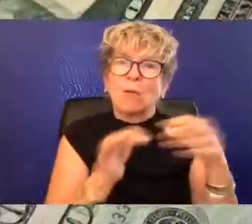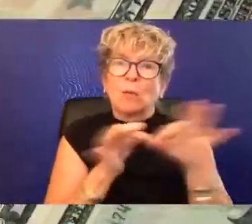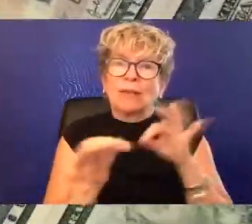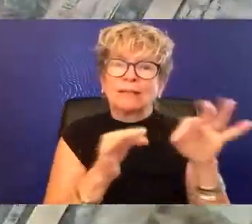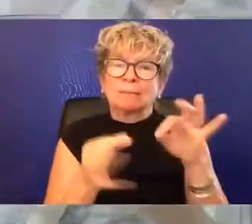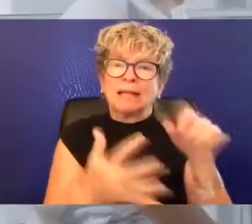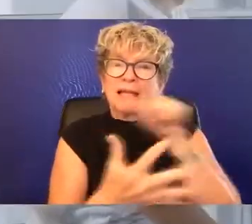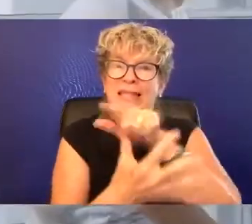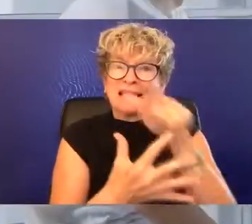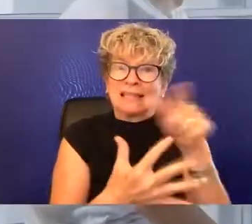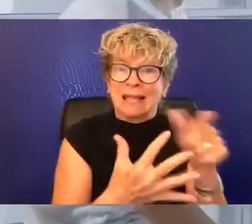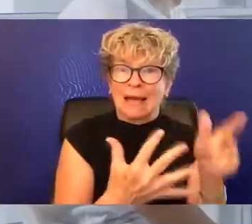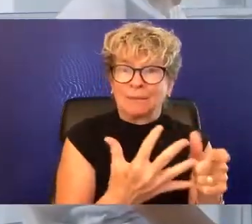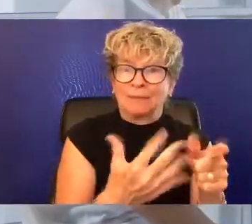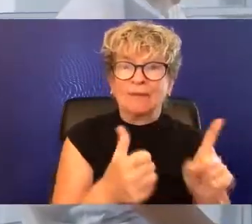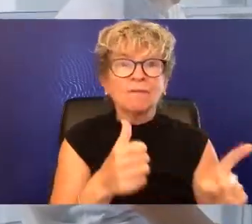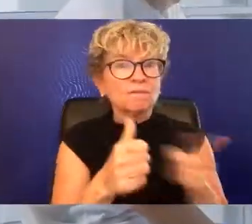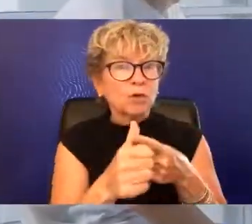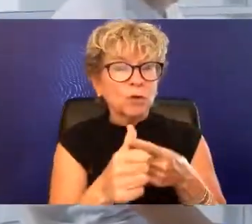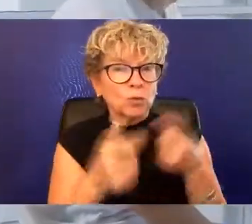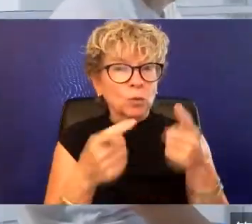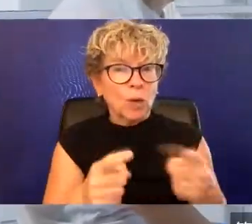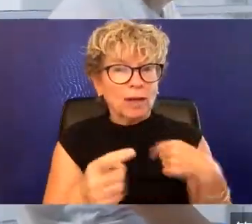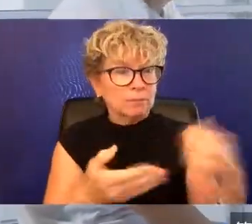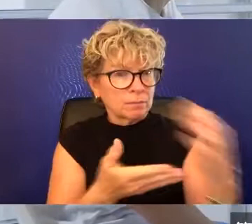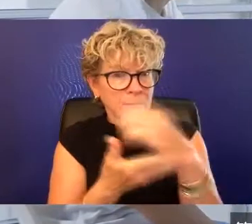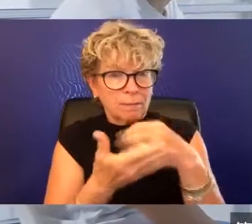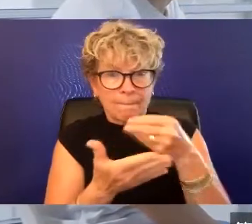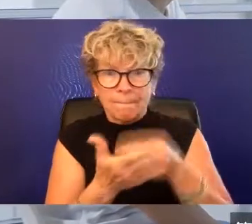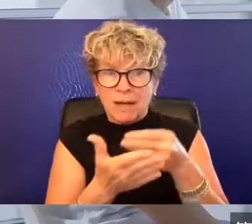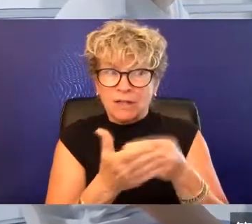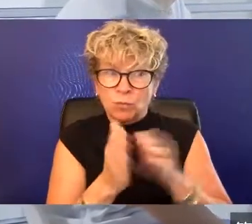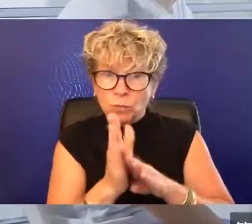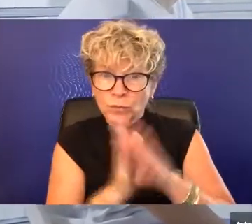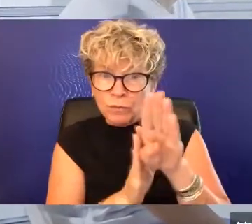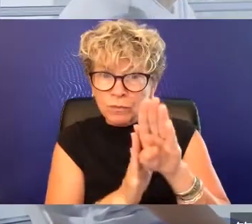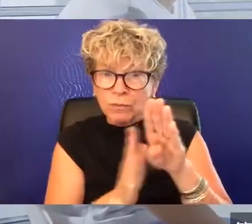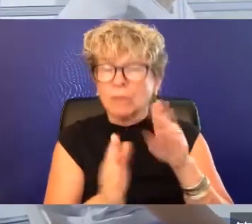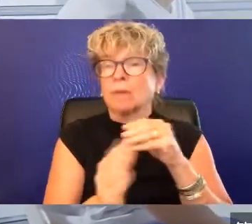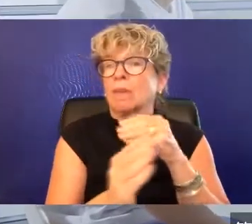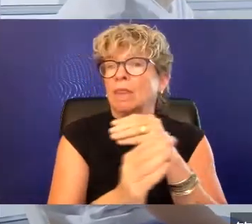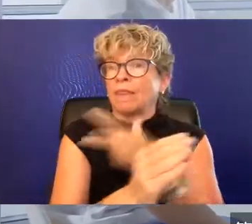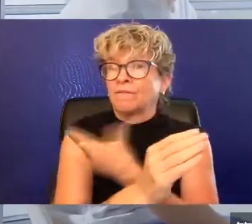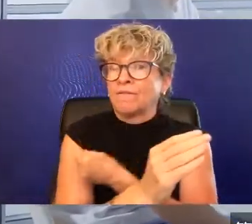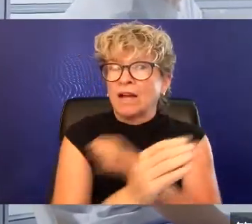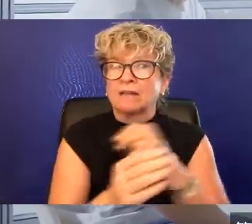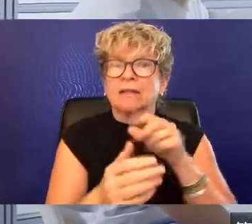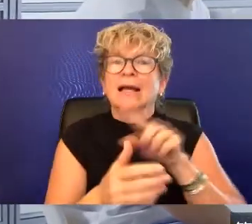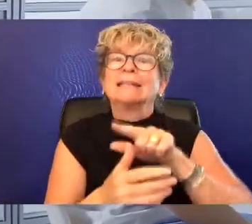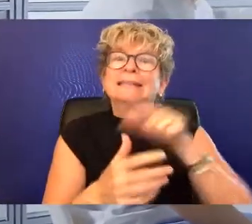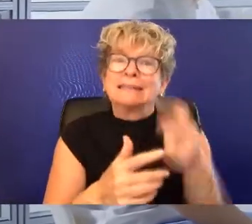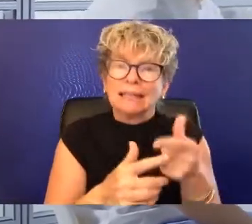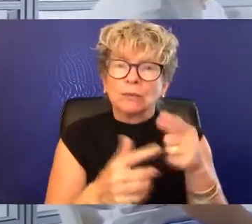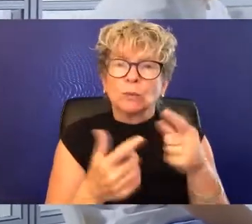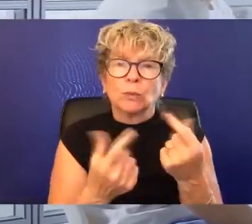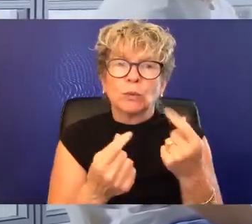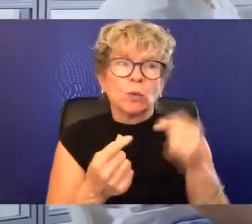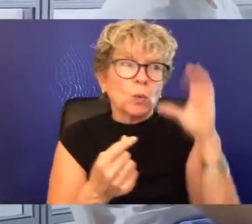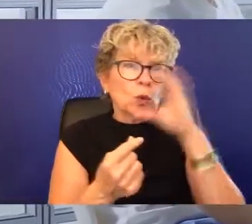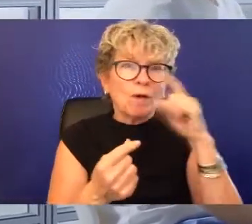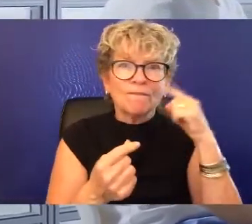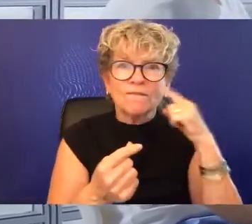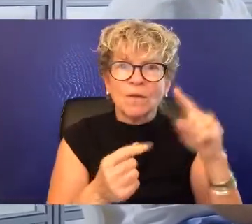the process that all vaccines follow. Step 1. Once you have enough money to develop a vaccine, you have to